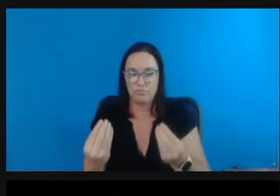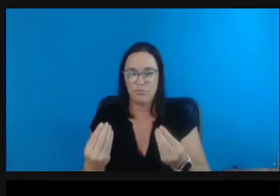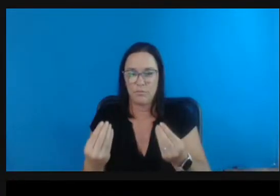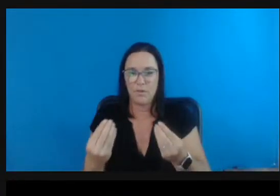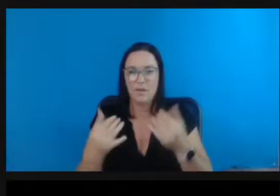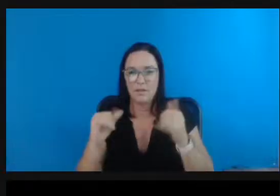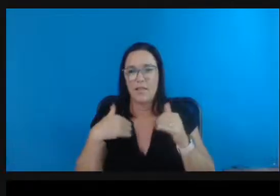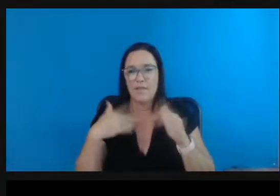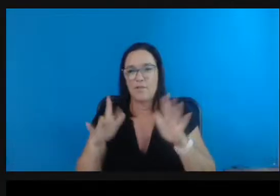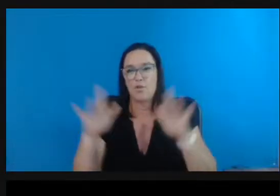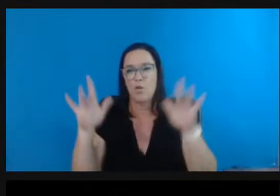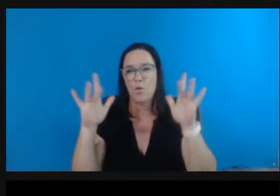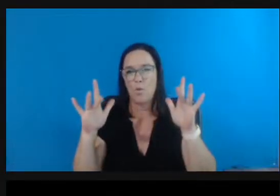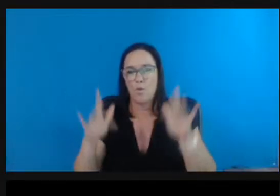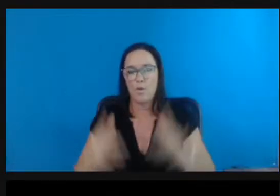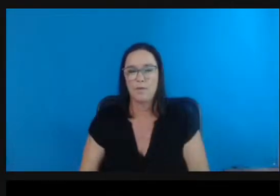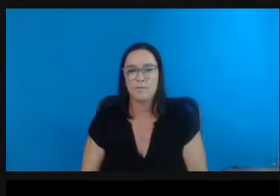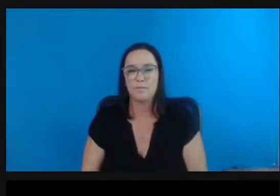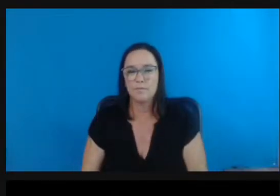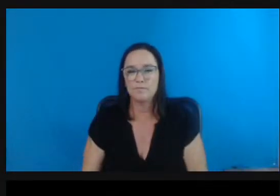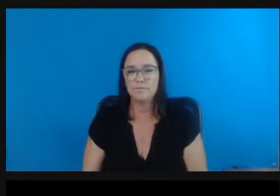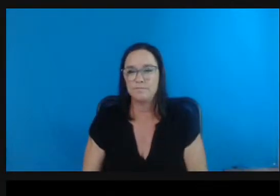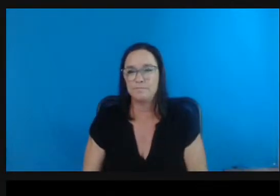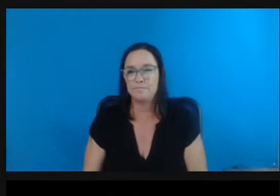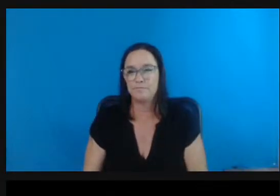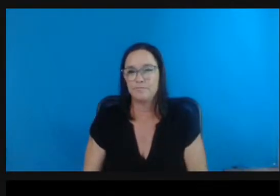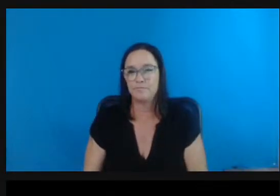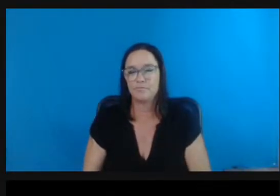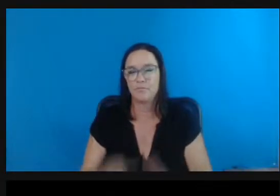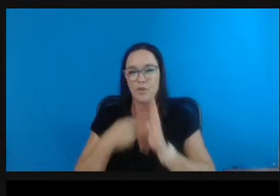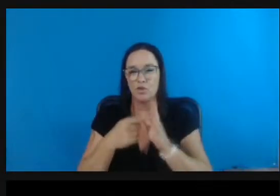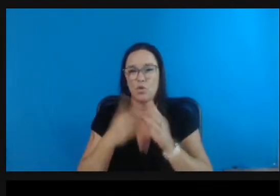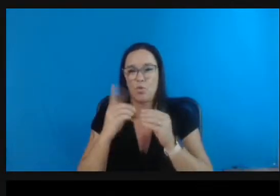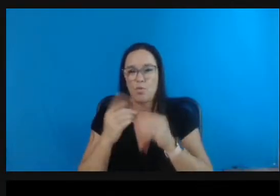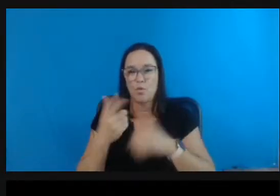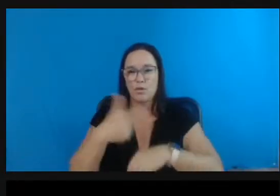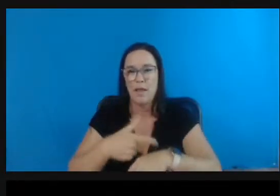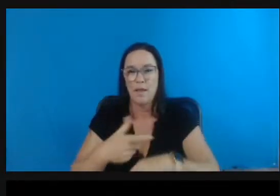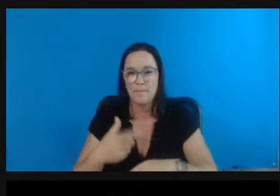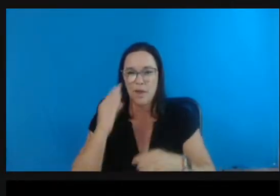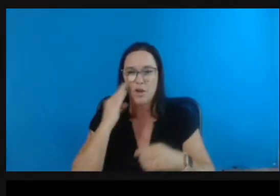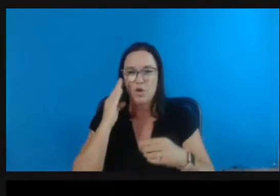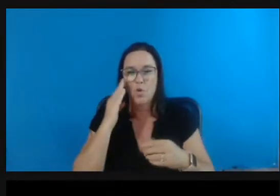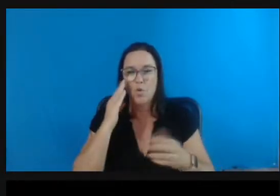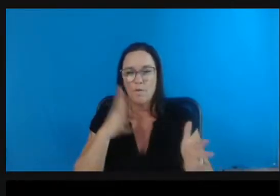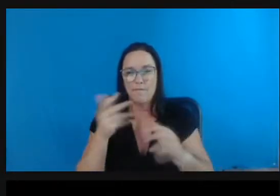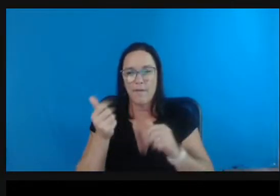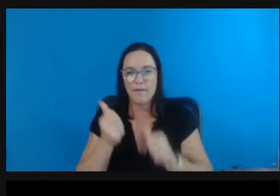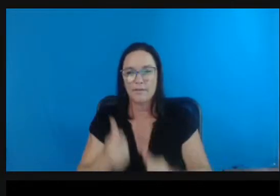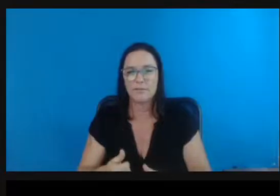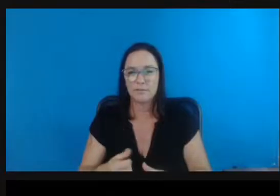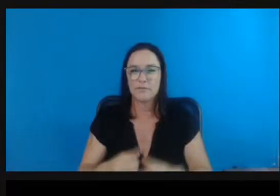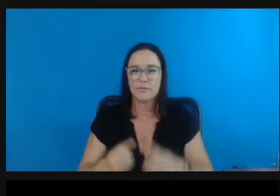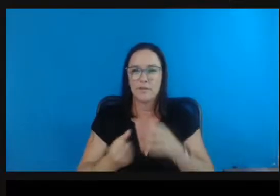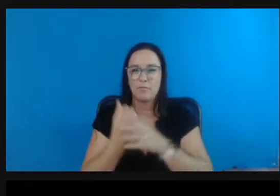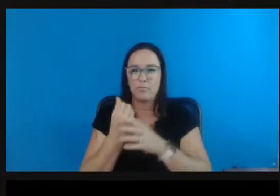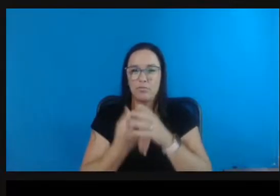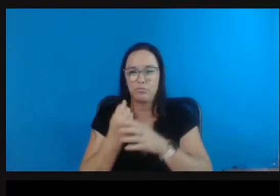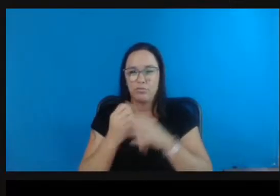in here. Yeah, so I'll play it one more time. It goes kind of fast here. The pistoning